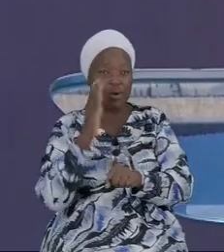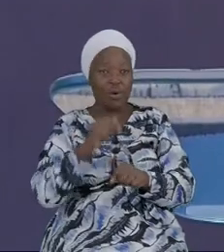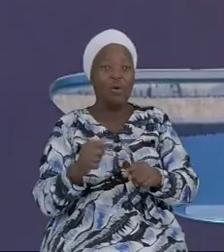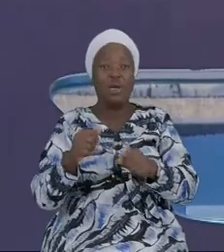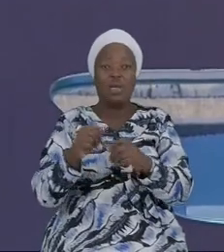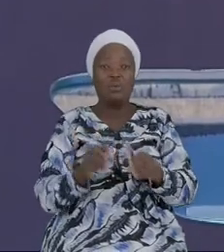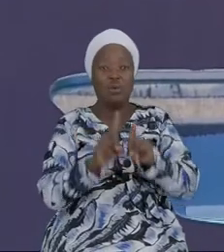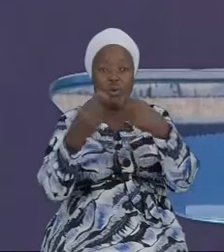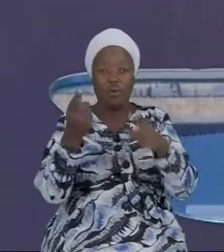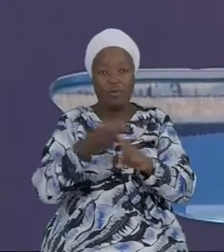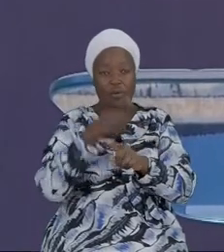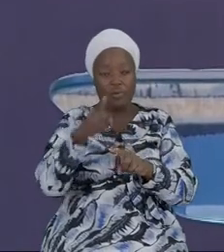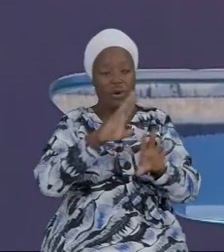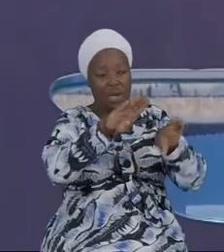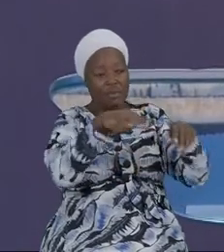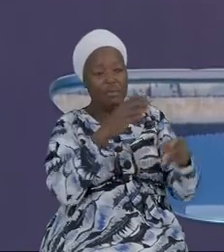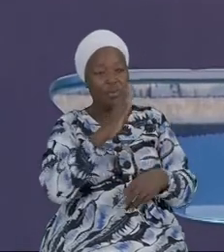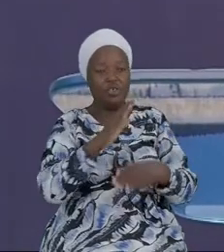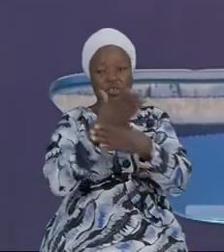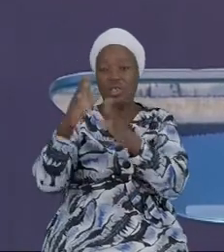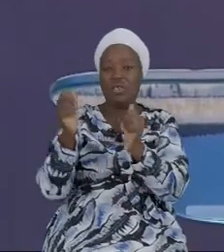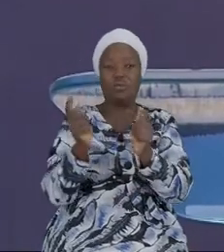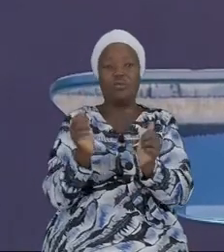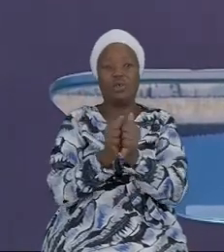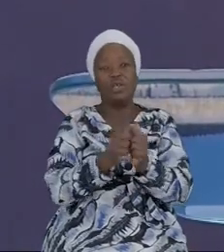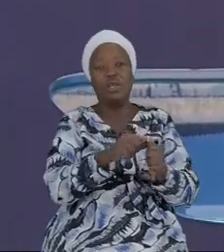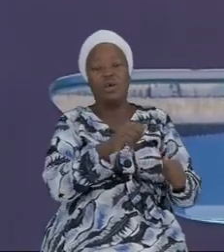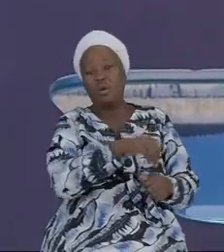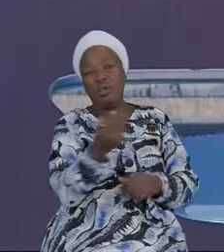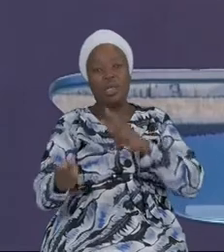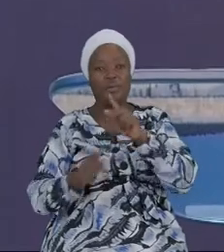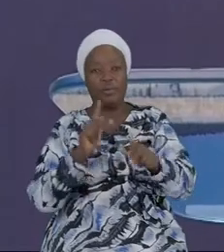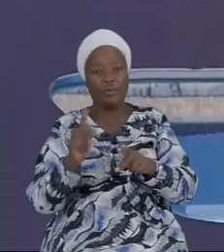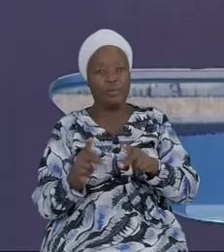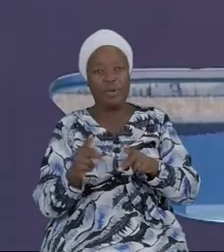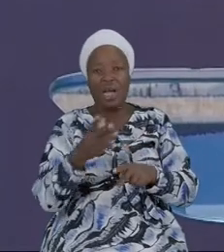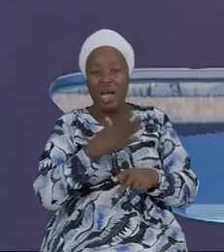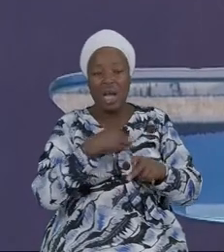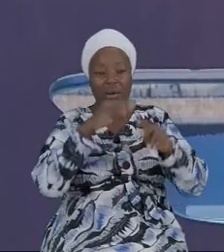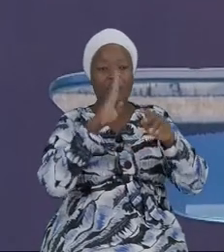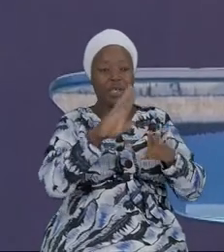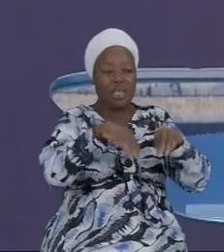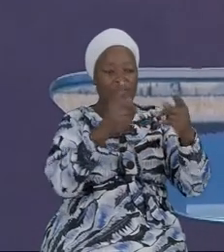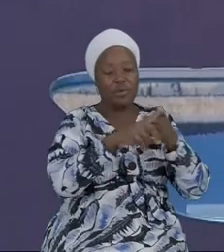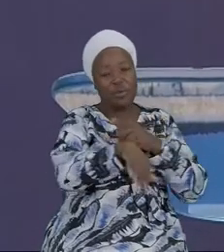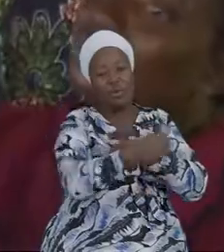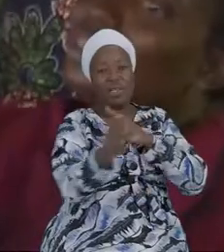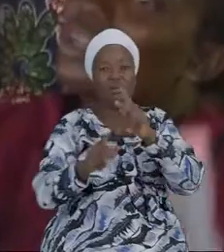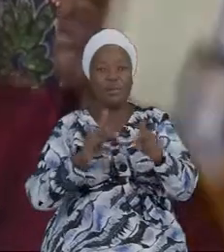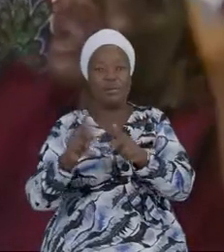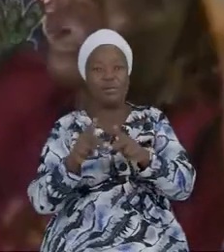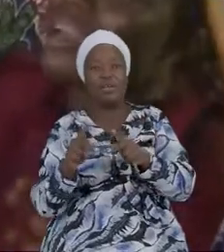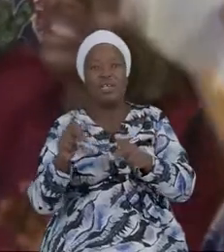spread from you and spread to other people. And spread to other